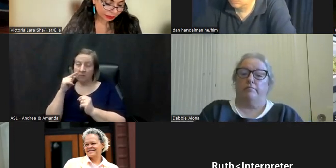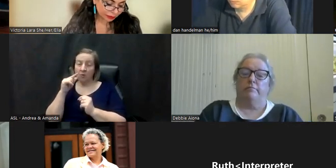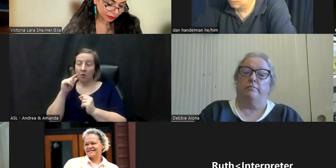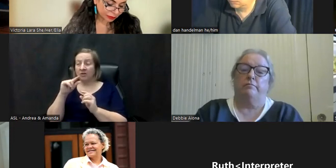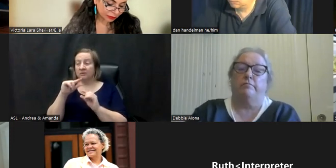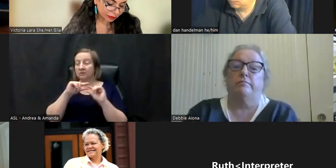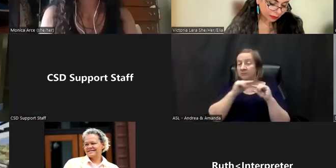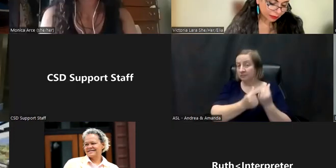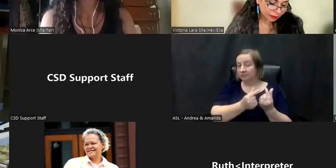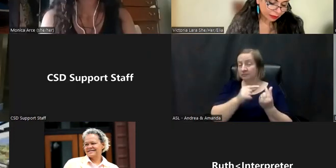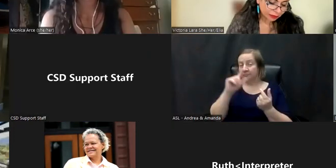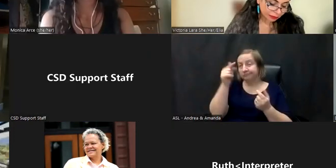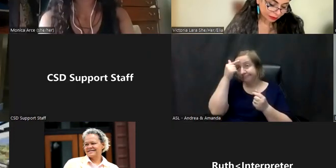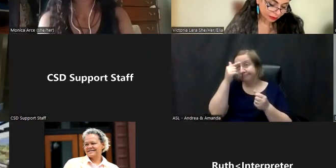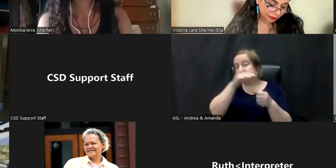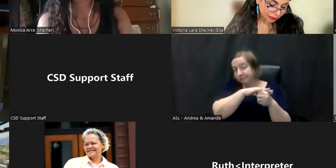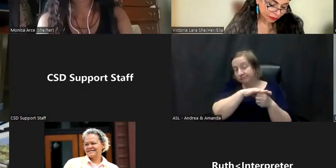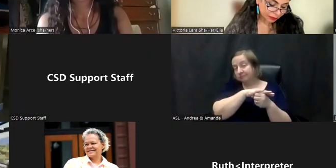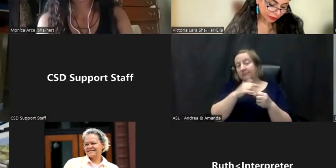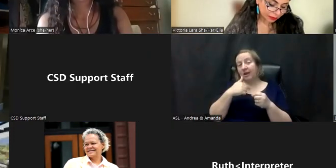could still,